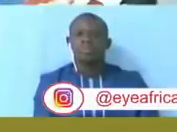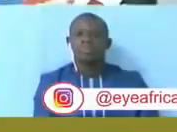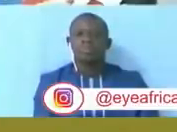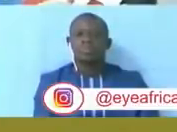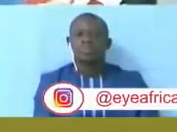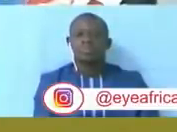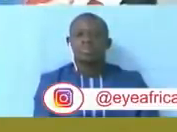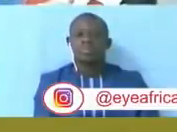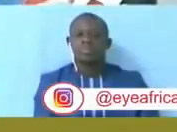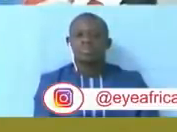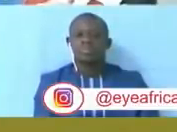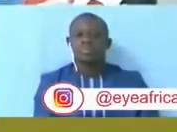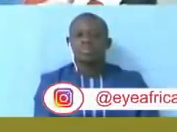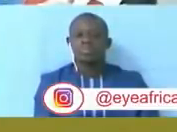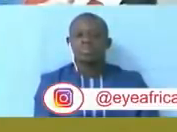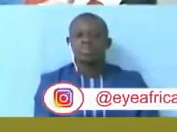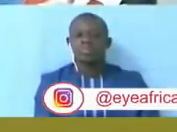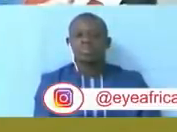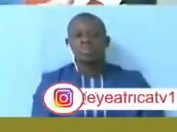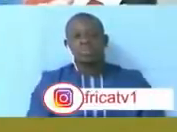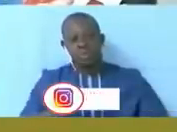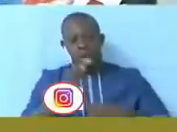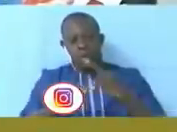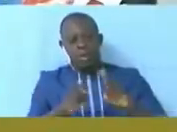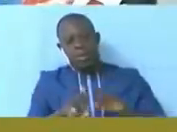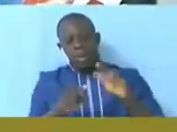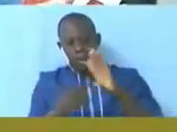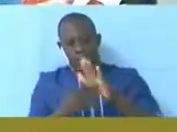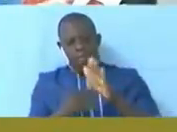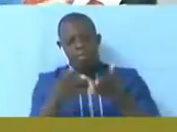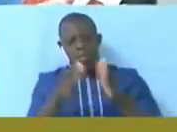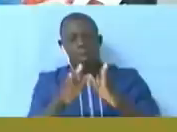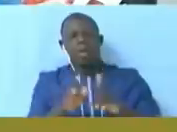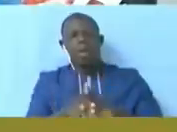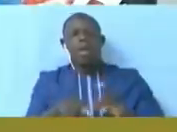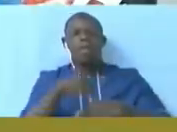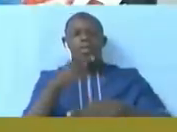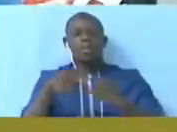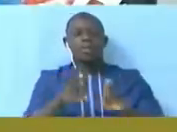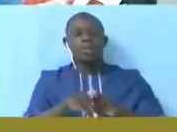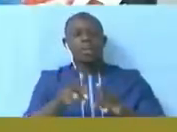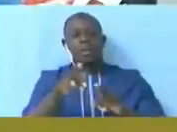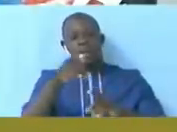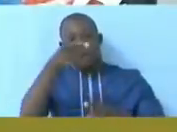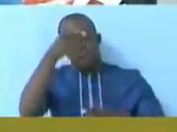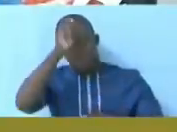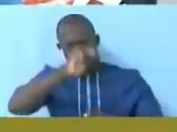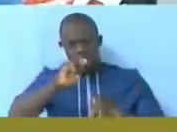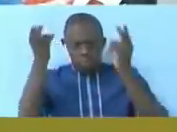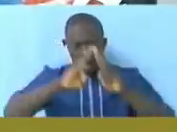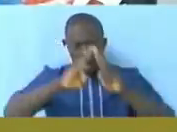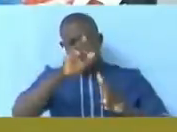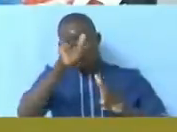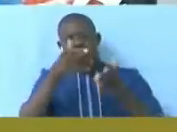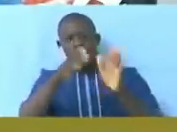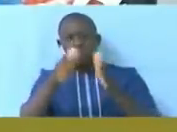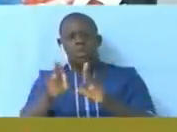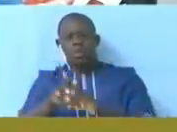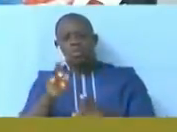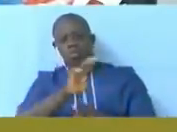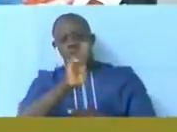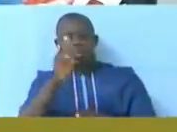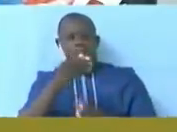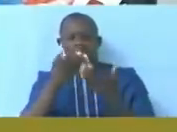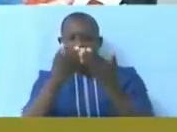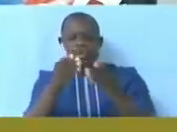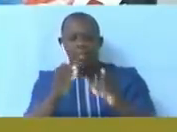of the evidence that they were required to produce for that case. Amunta prosecution wolem police warando mansala karola itolman kuma kan sahari